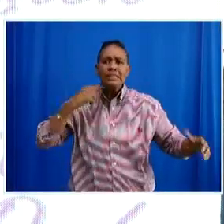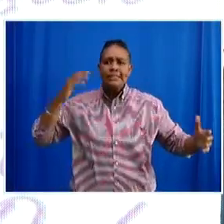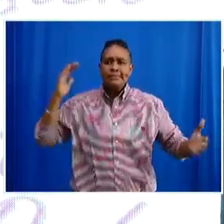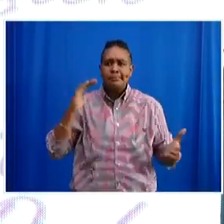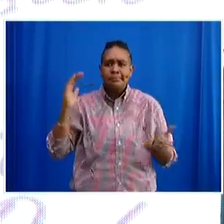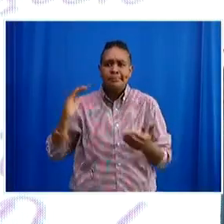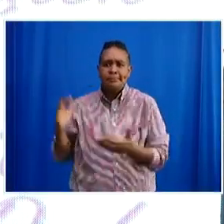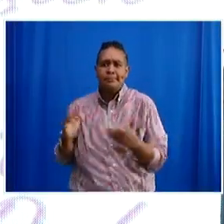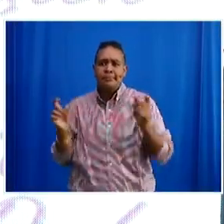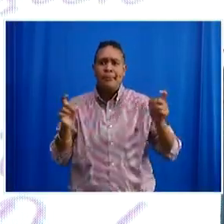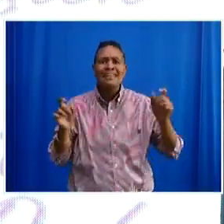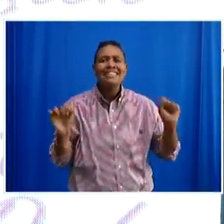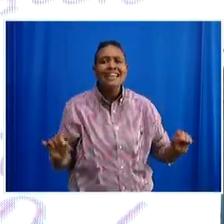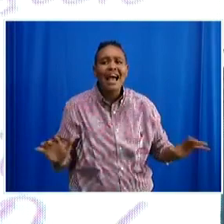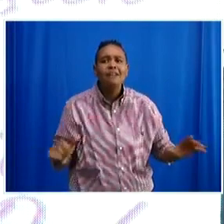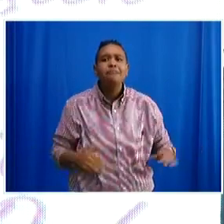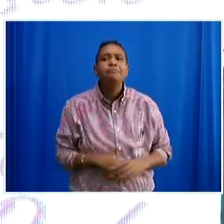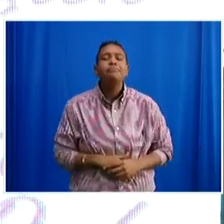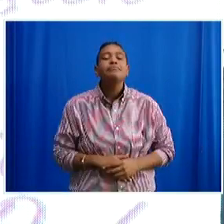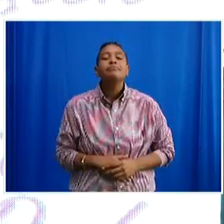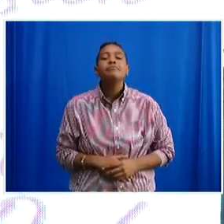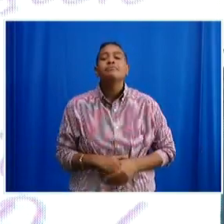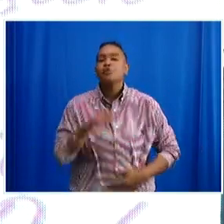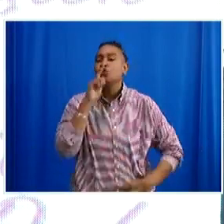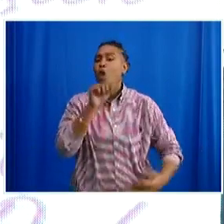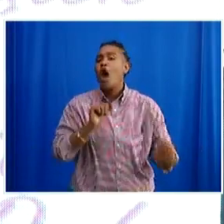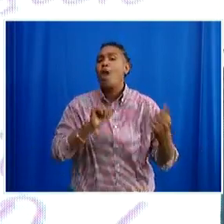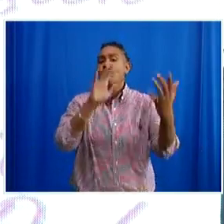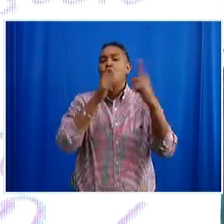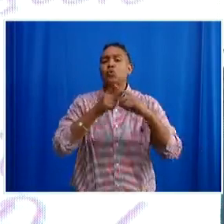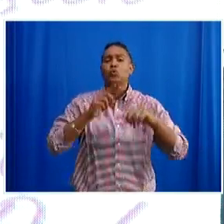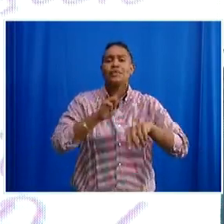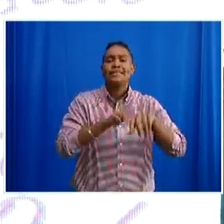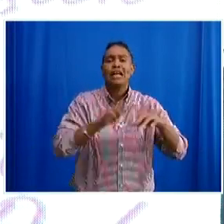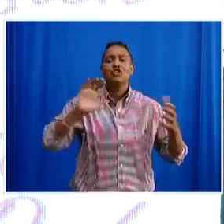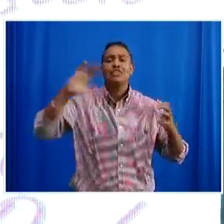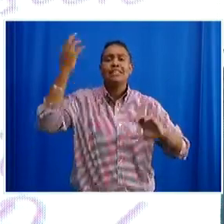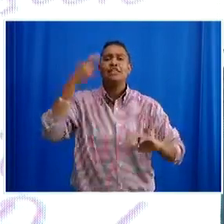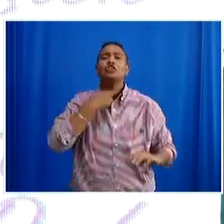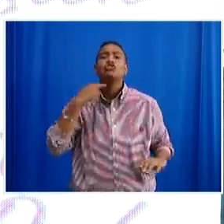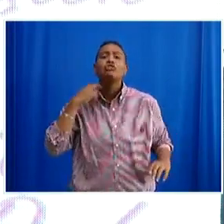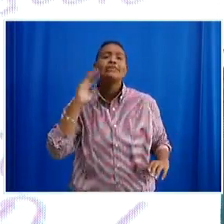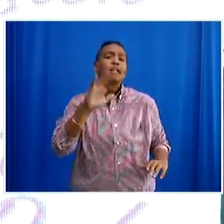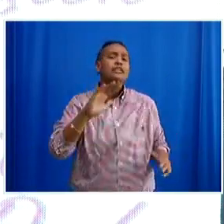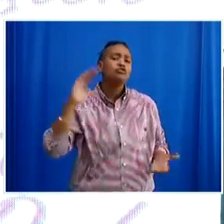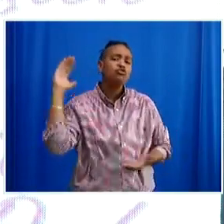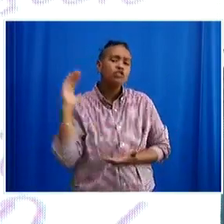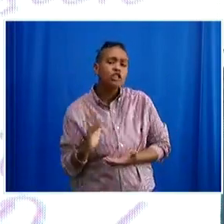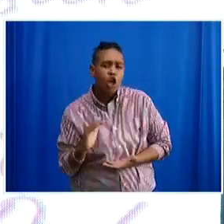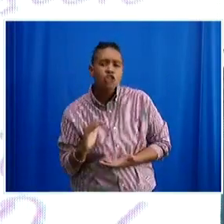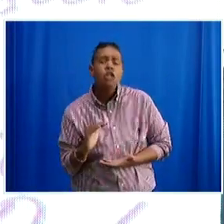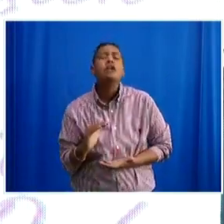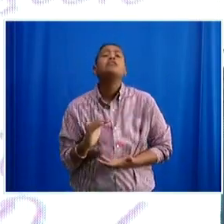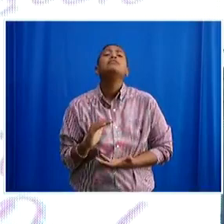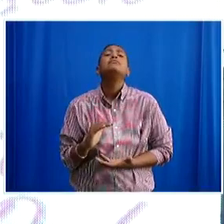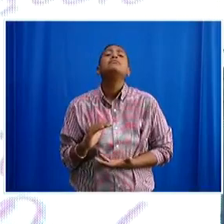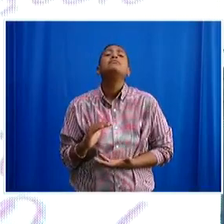face. So the approach to natural disaster risk and its reduction, in